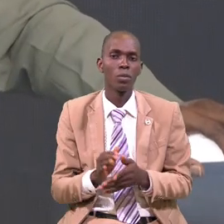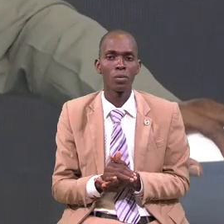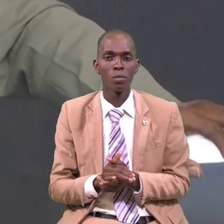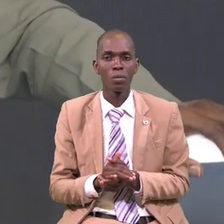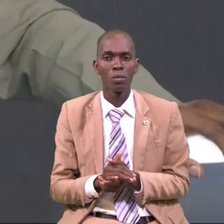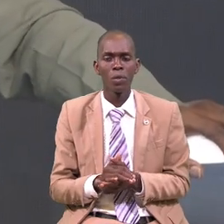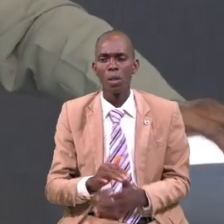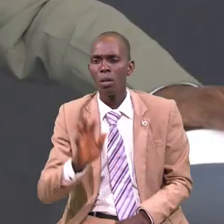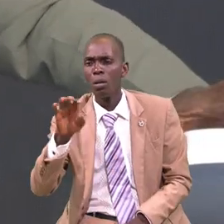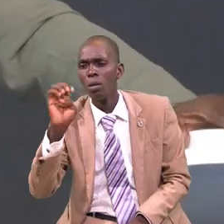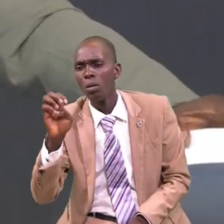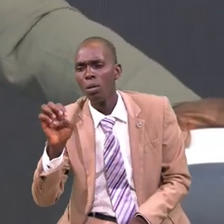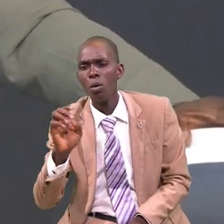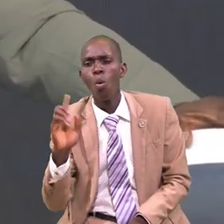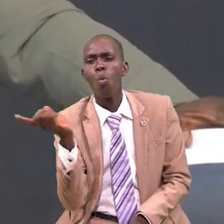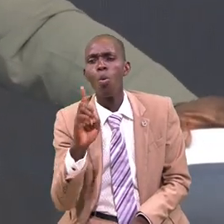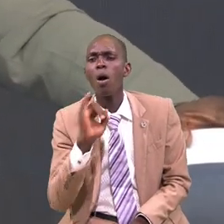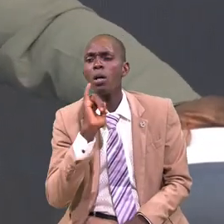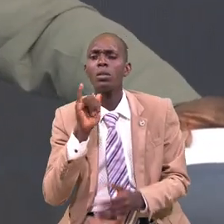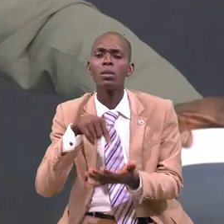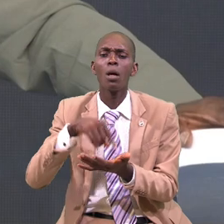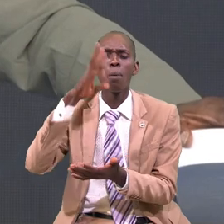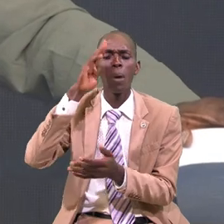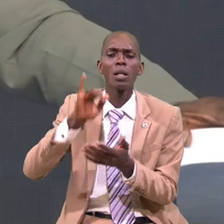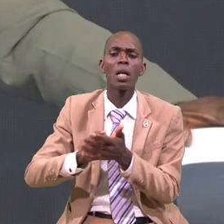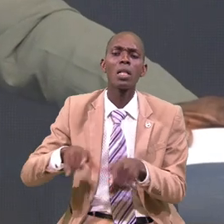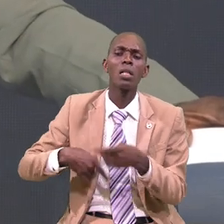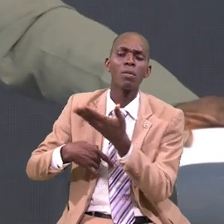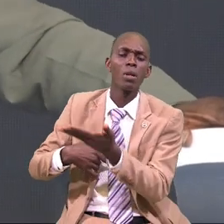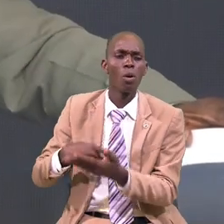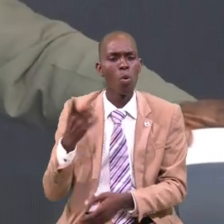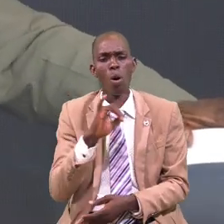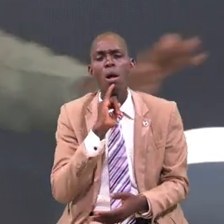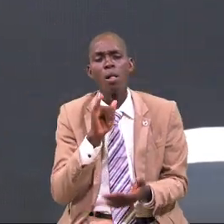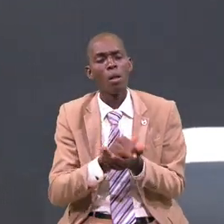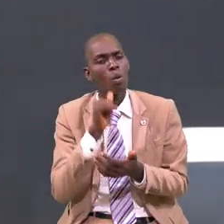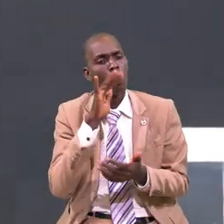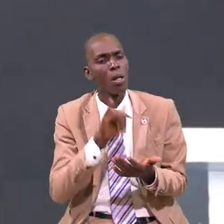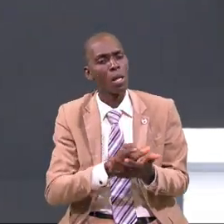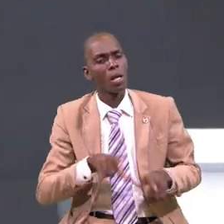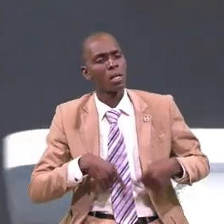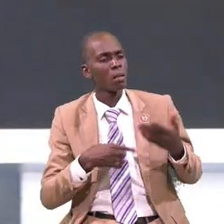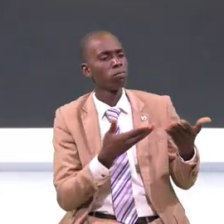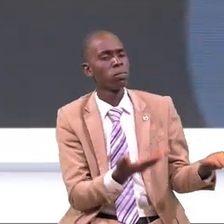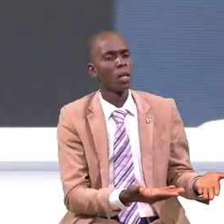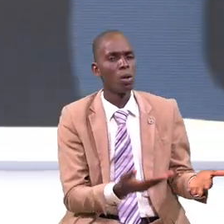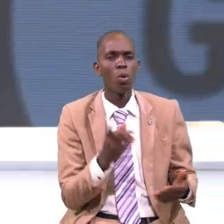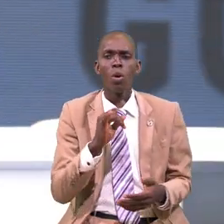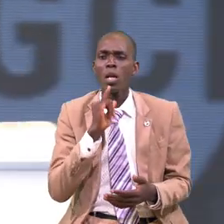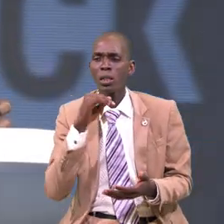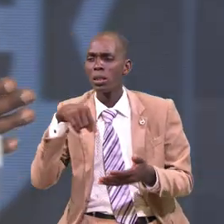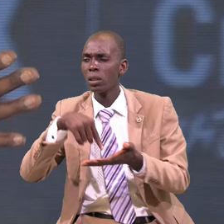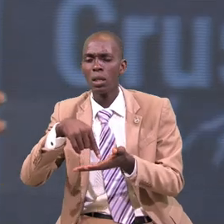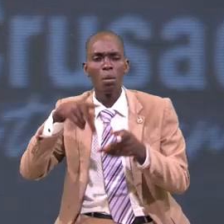Where is Mr. So-and-so? Where is Mrs. So-and-so? Where is this and where is